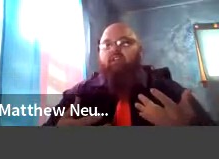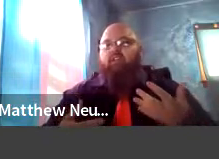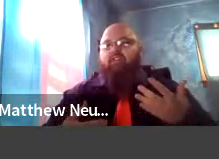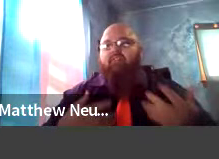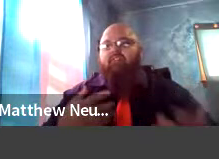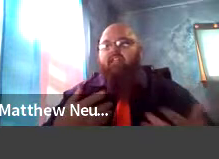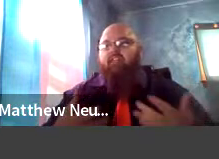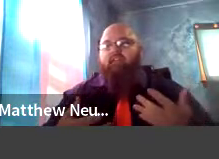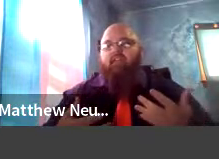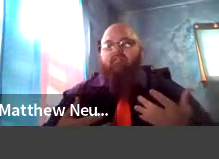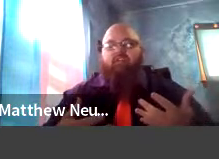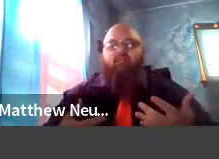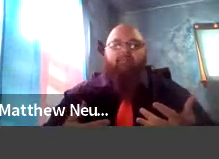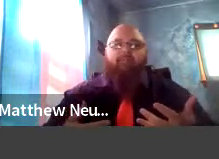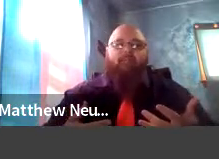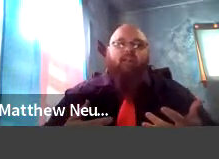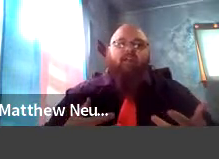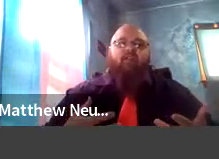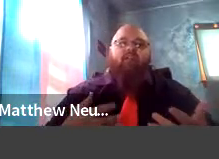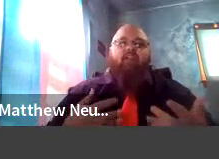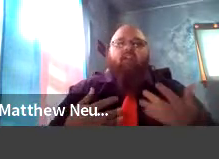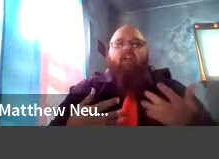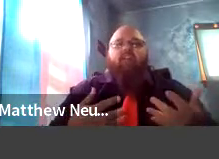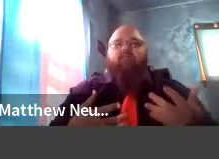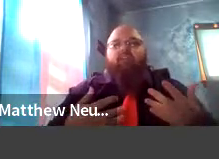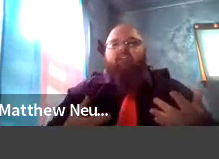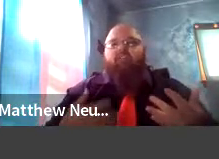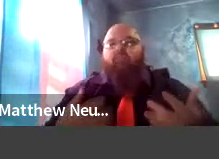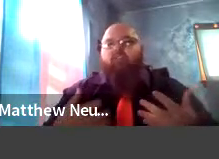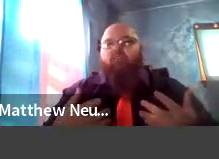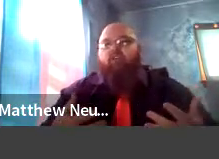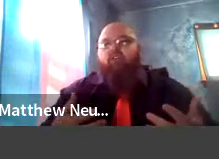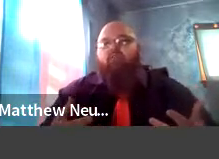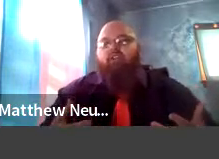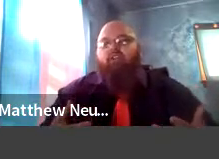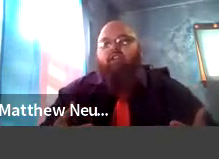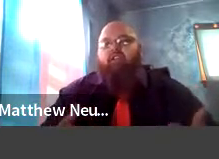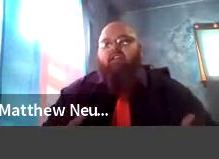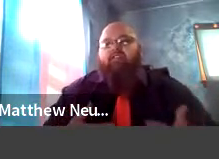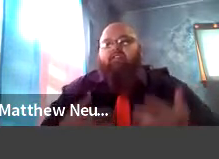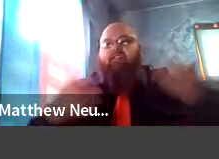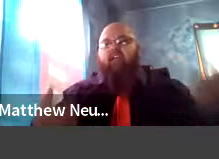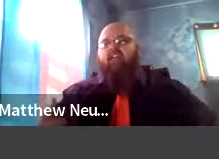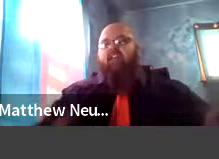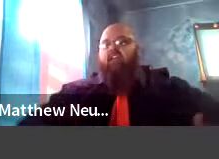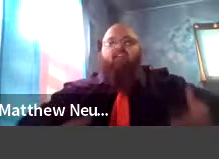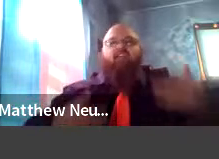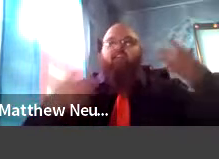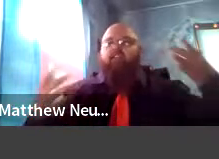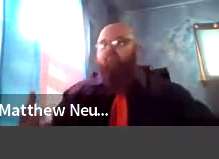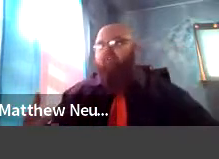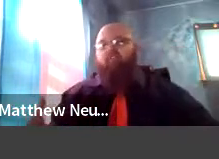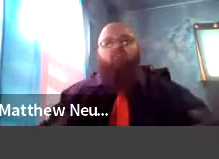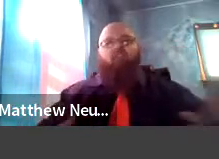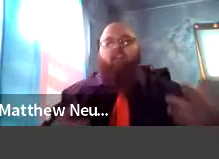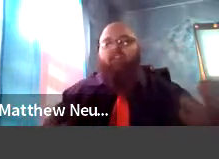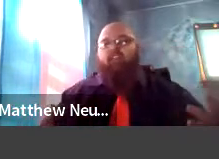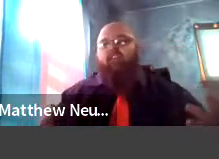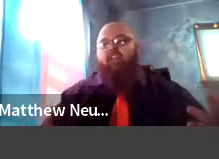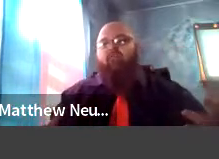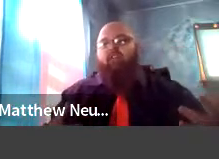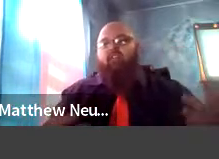from. That's a mistake that we came from. And as we live and we grow and in society and in medical